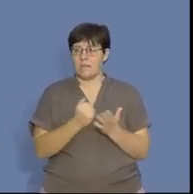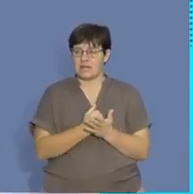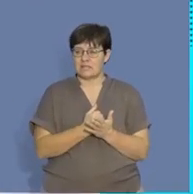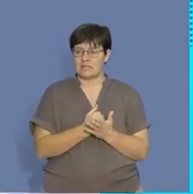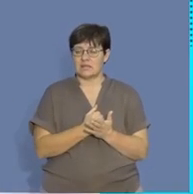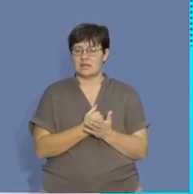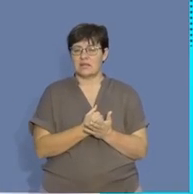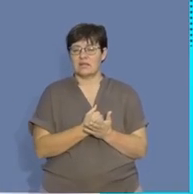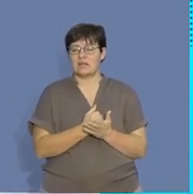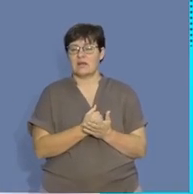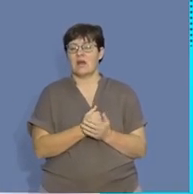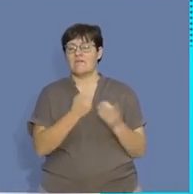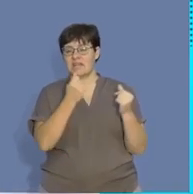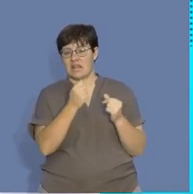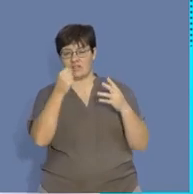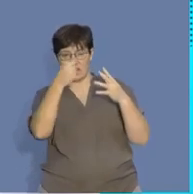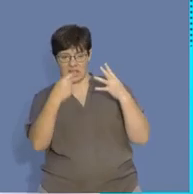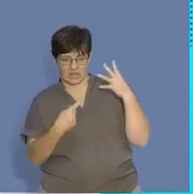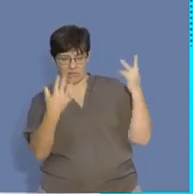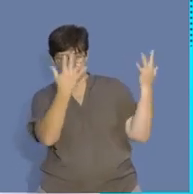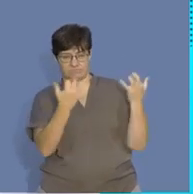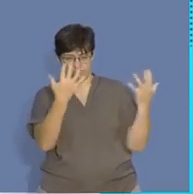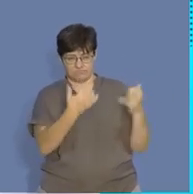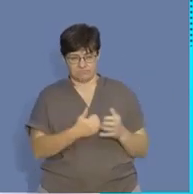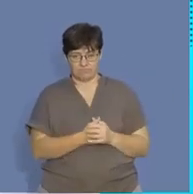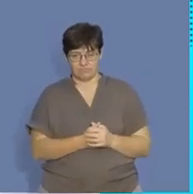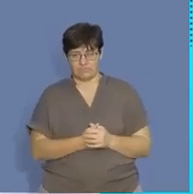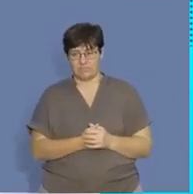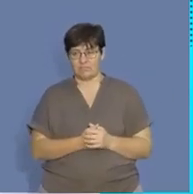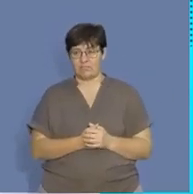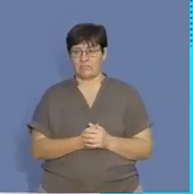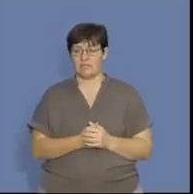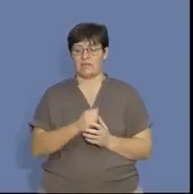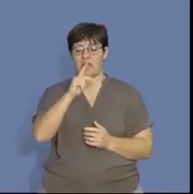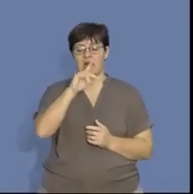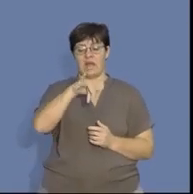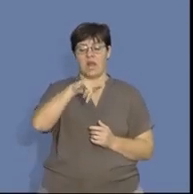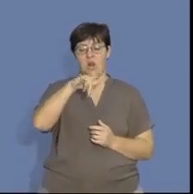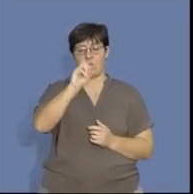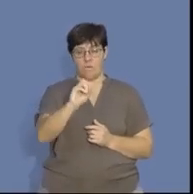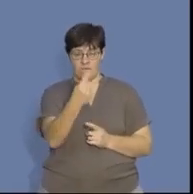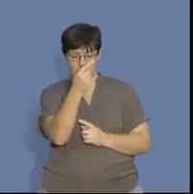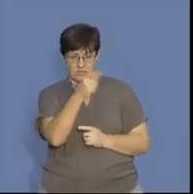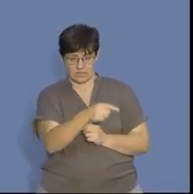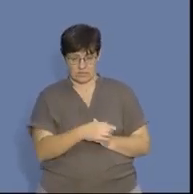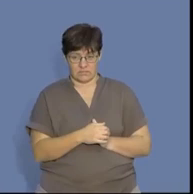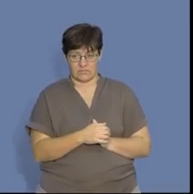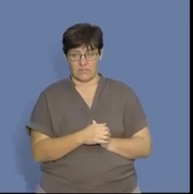a ratio, a financial indicator calculation. So let's start off with Kylo